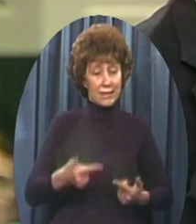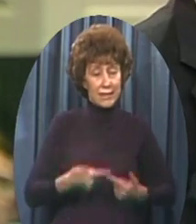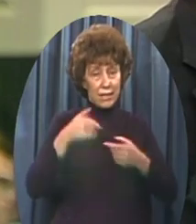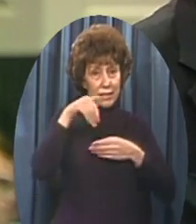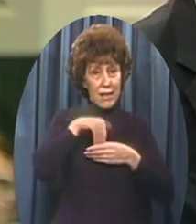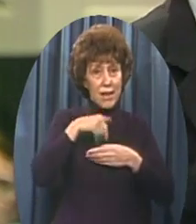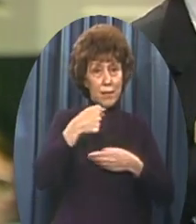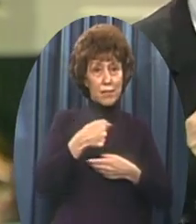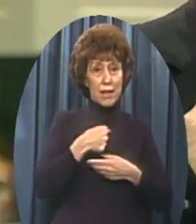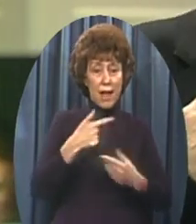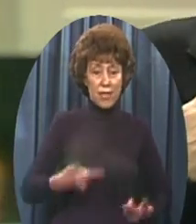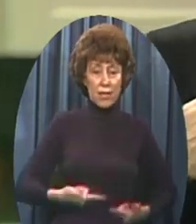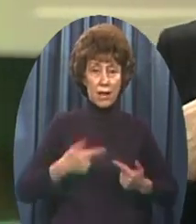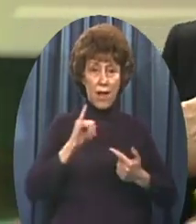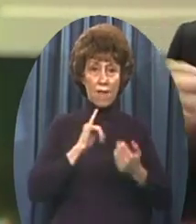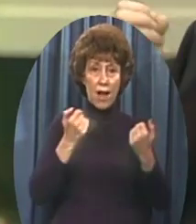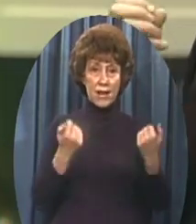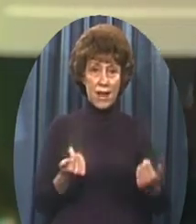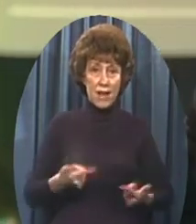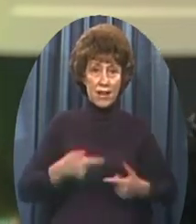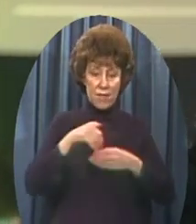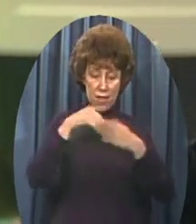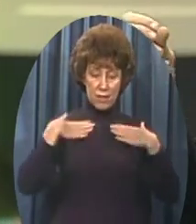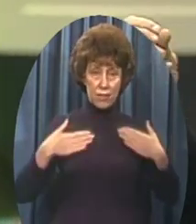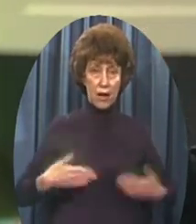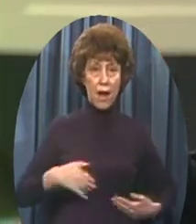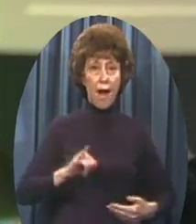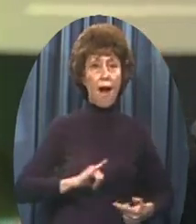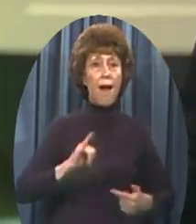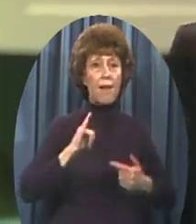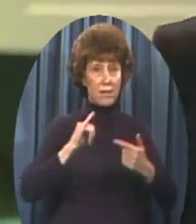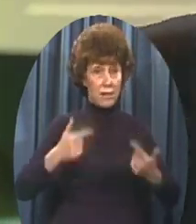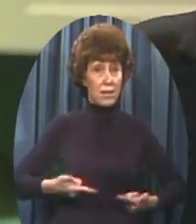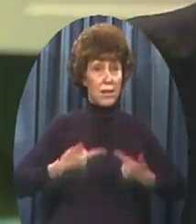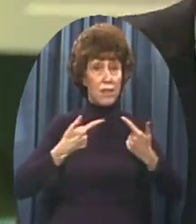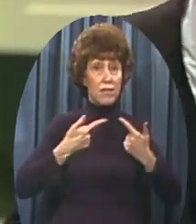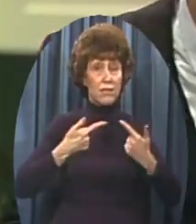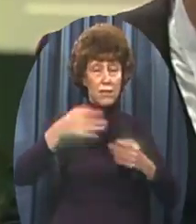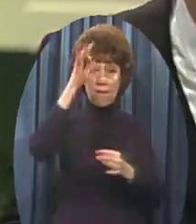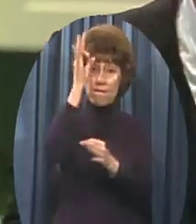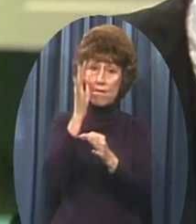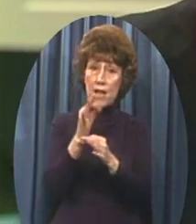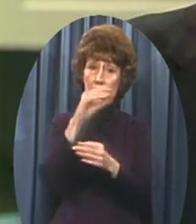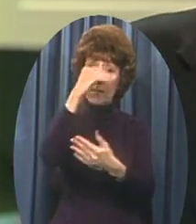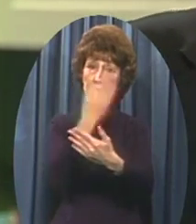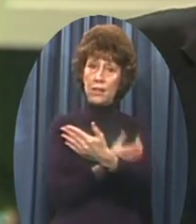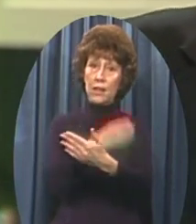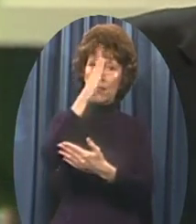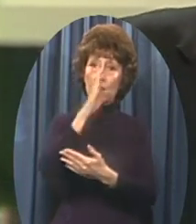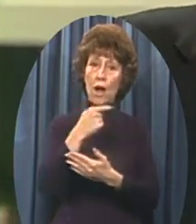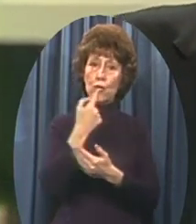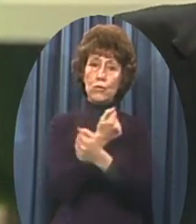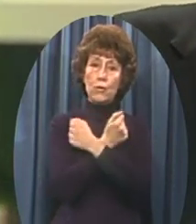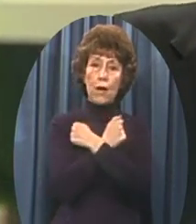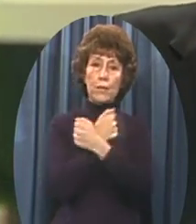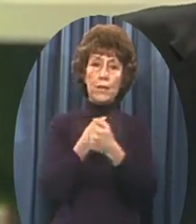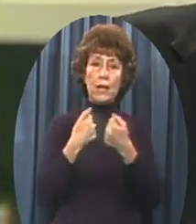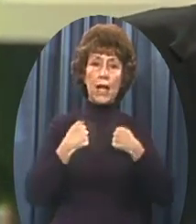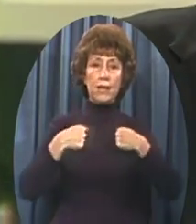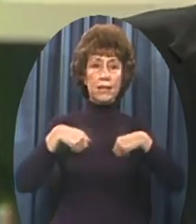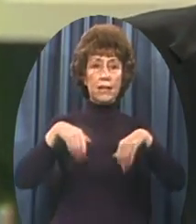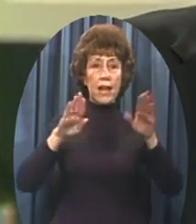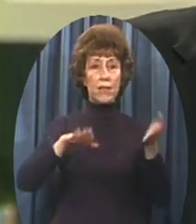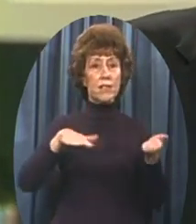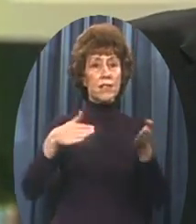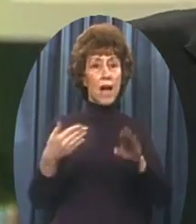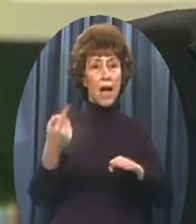which I now live in the flesh, I live by the faith of the Son of God who loved me and gave himself for me." He had learned that